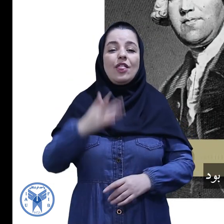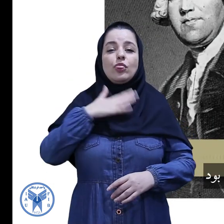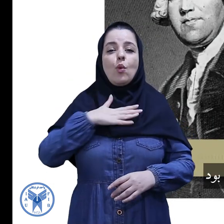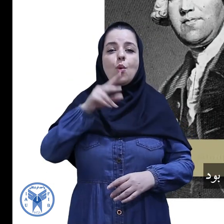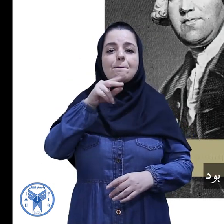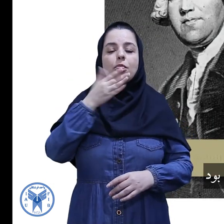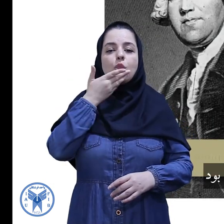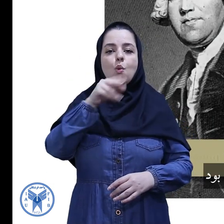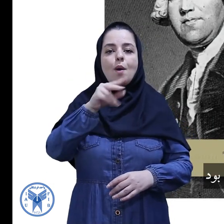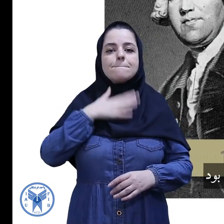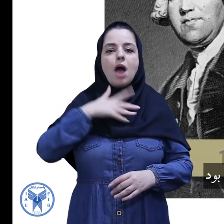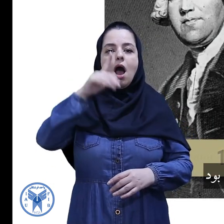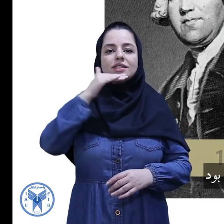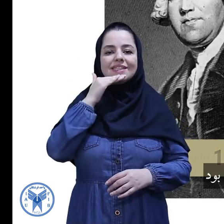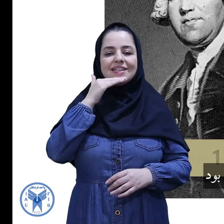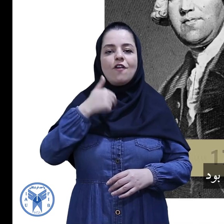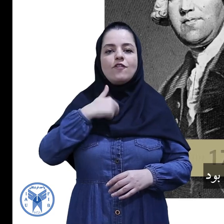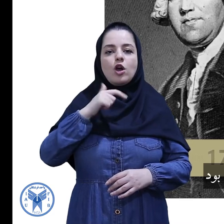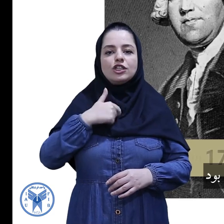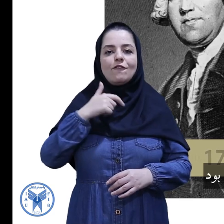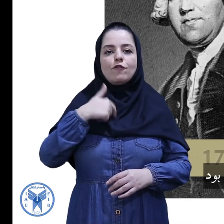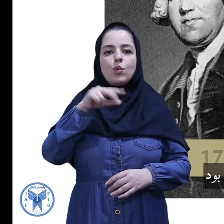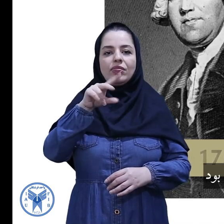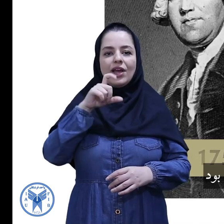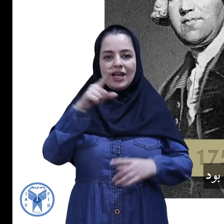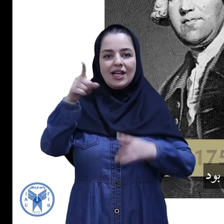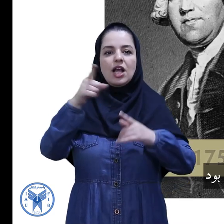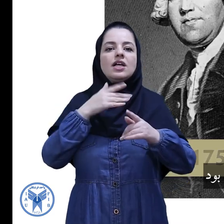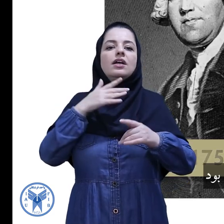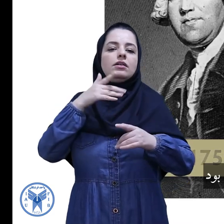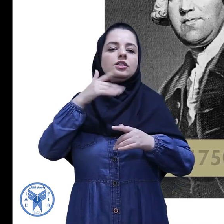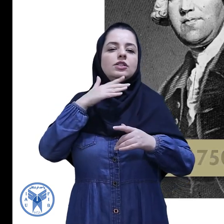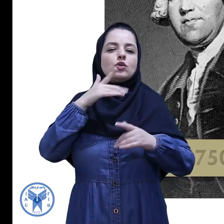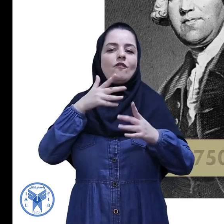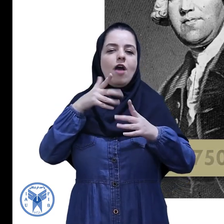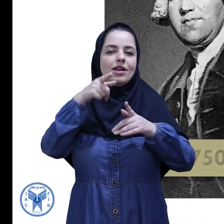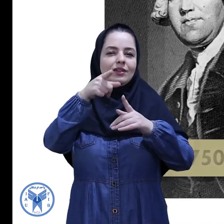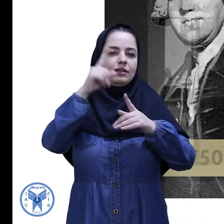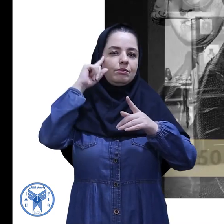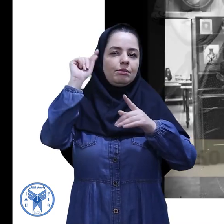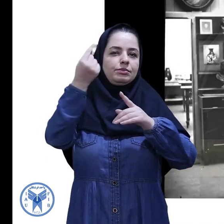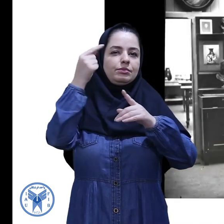Thomas Wedgwood was the son of the famous potter Josiah Wedgwood.